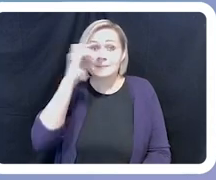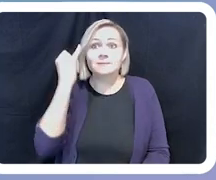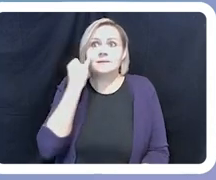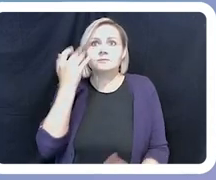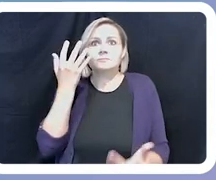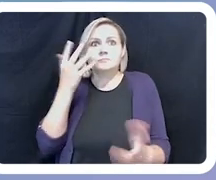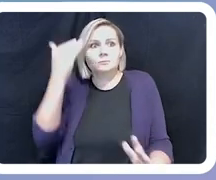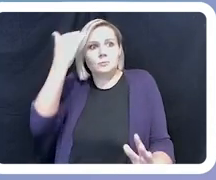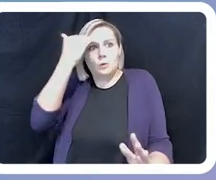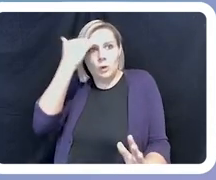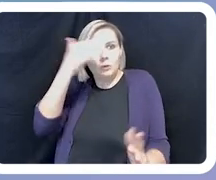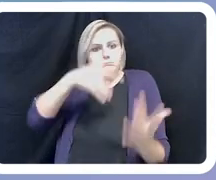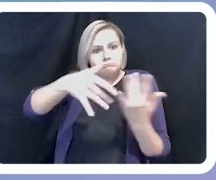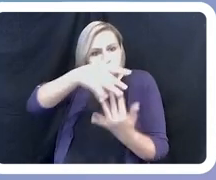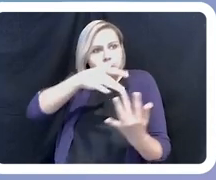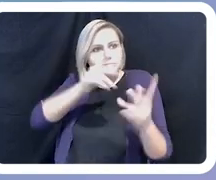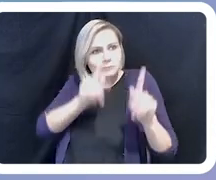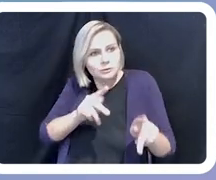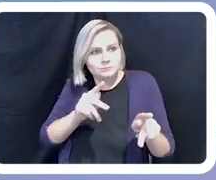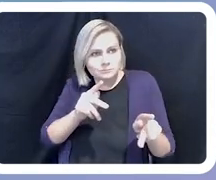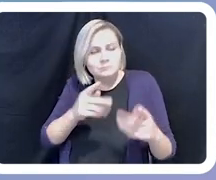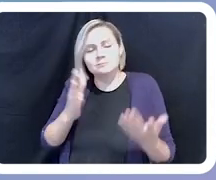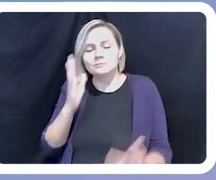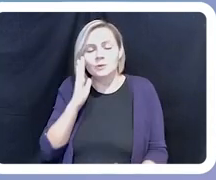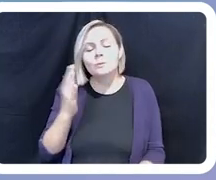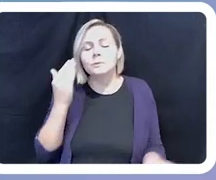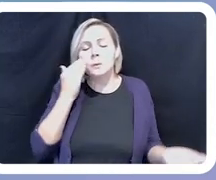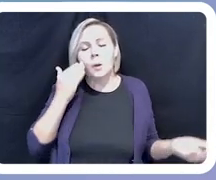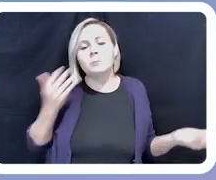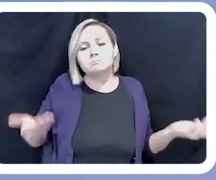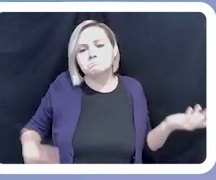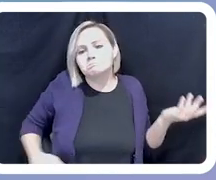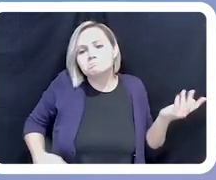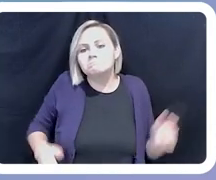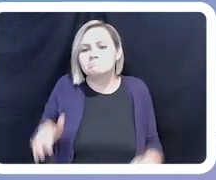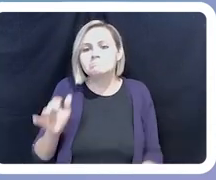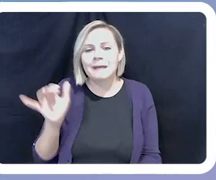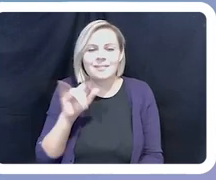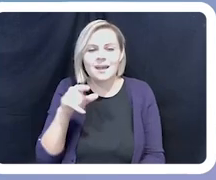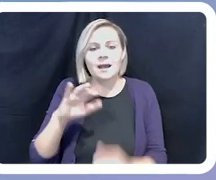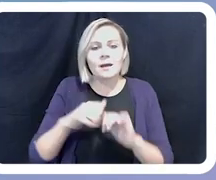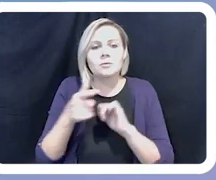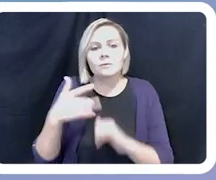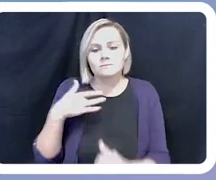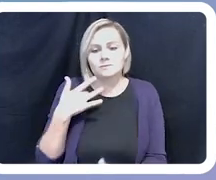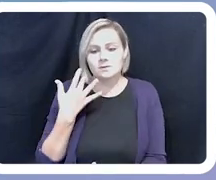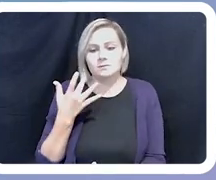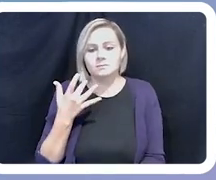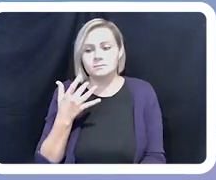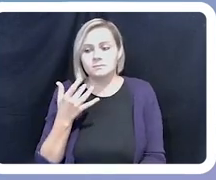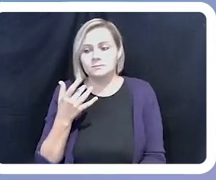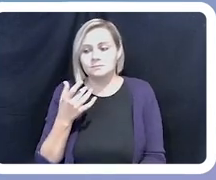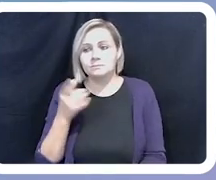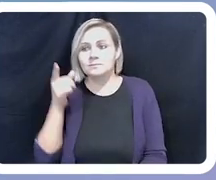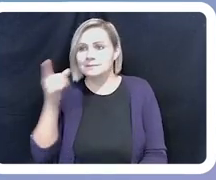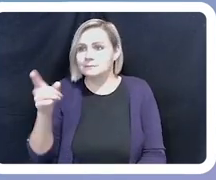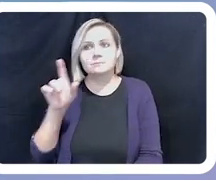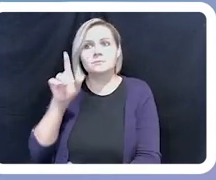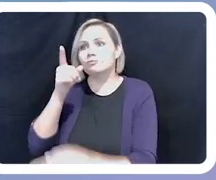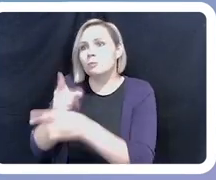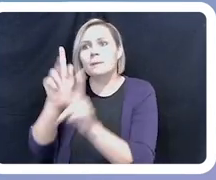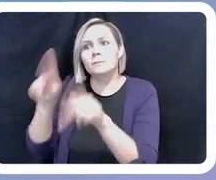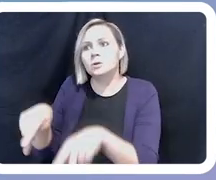Buddies. Because if you get to know the person, you will know. It's kind of like how you feel